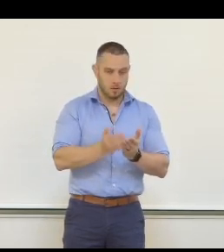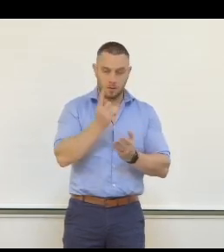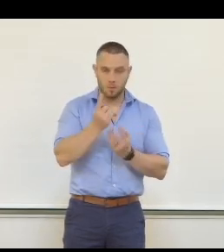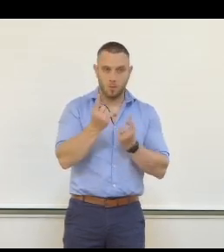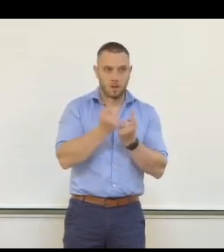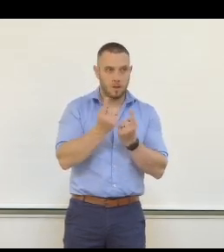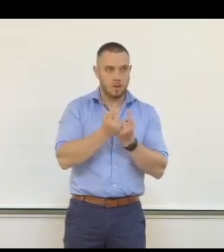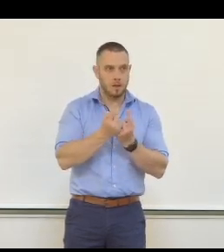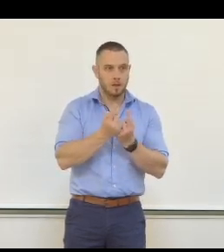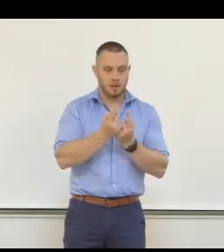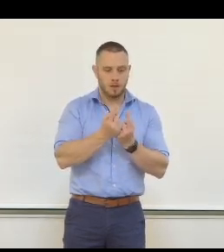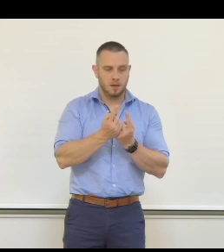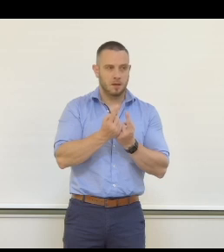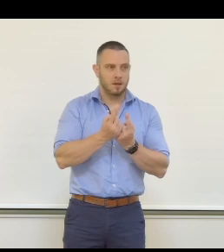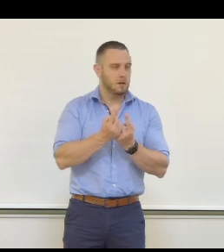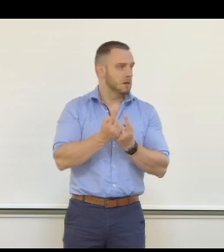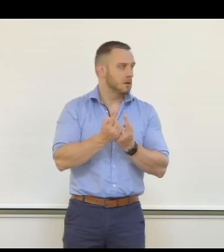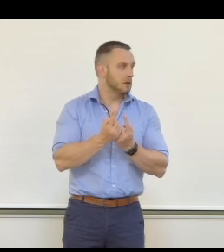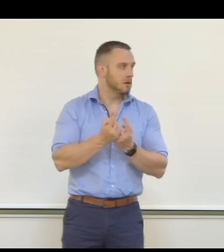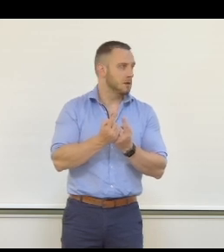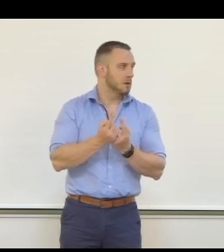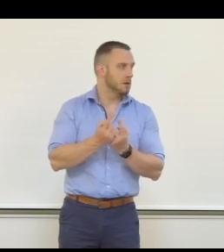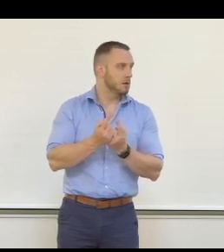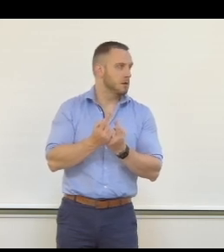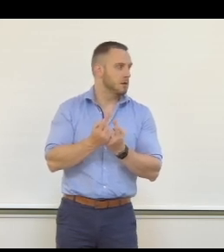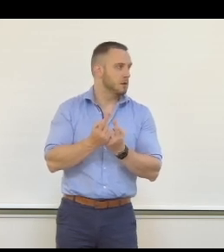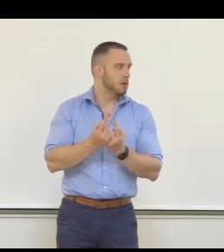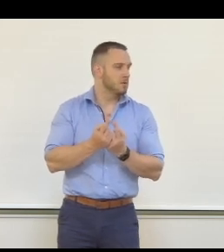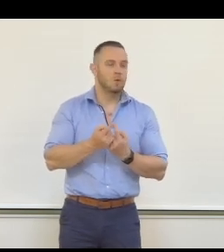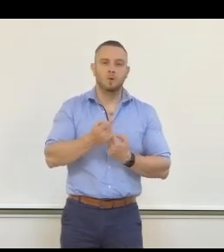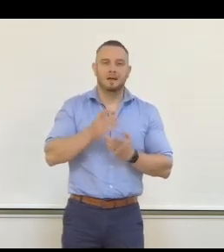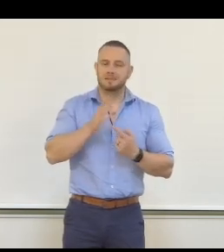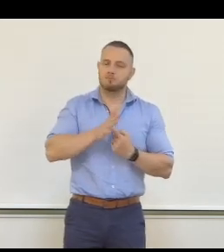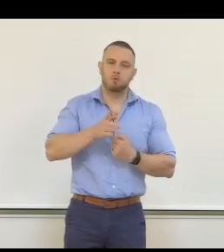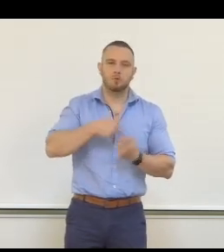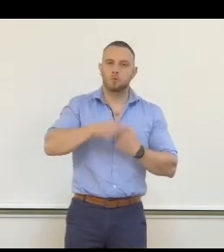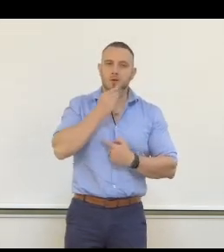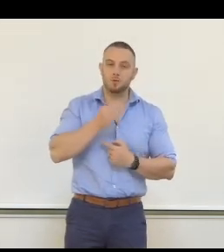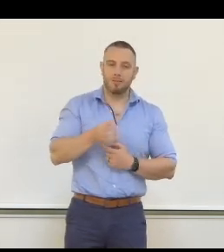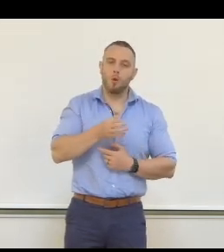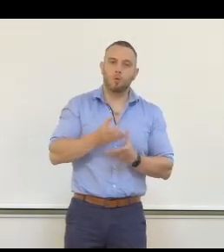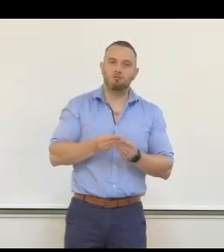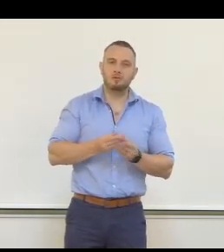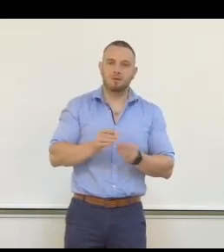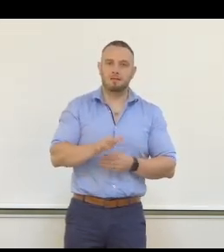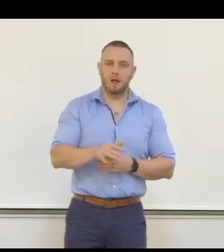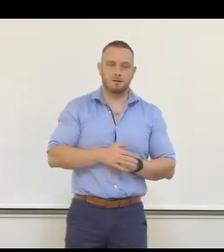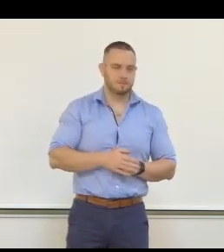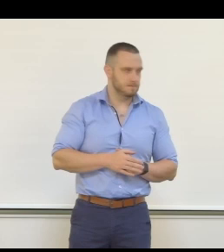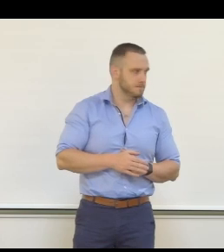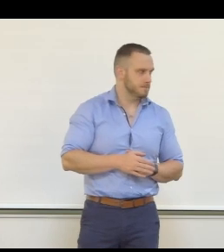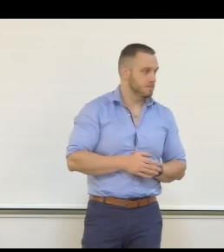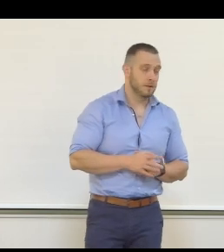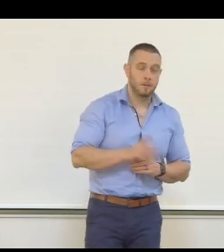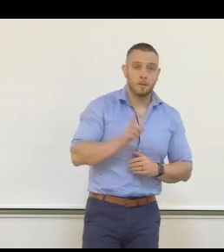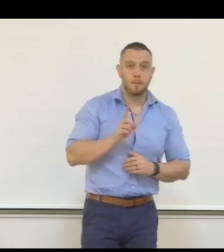thing that I think everybody agrees on is that you have to use local resources to survive. That's, I think, out of the question. But the